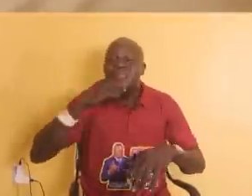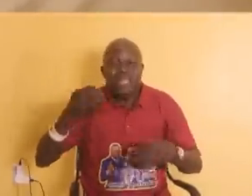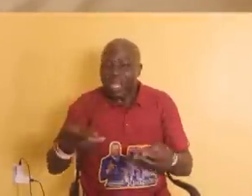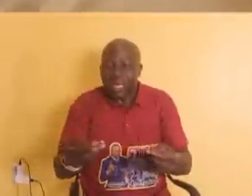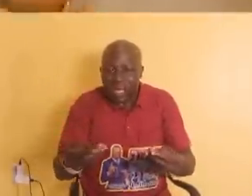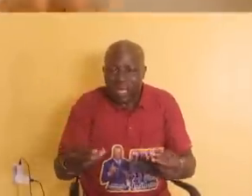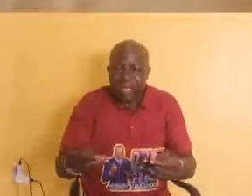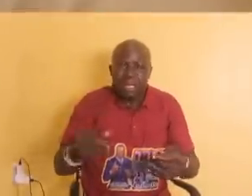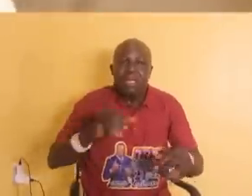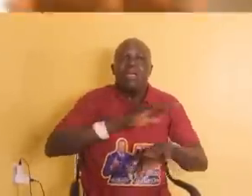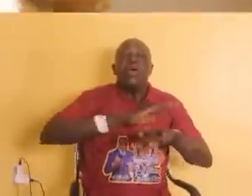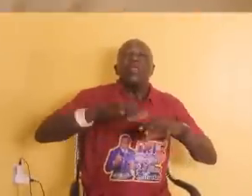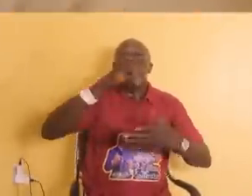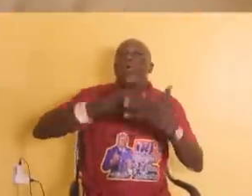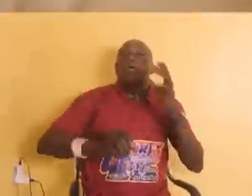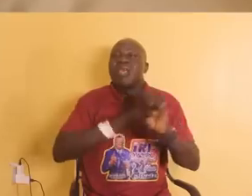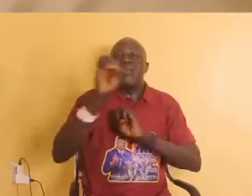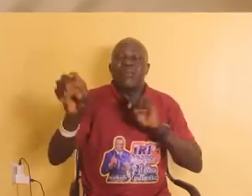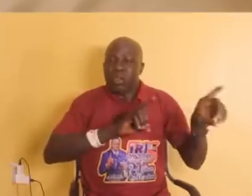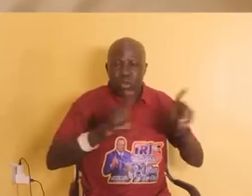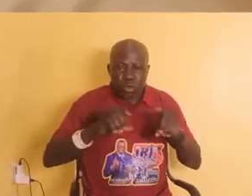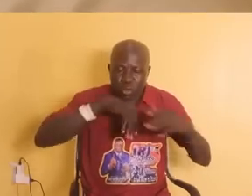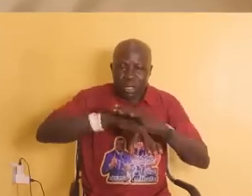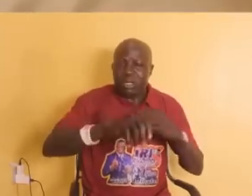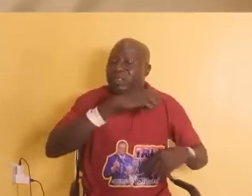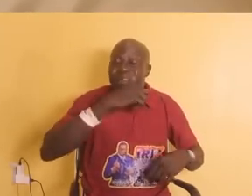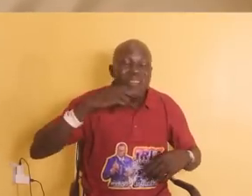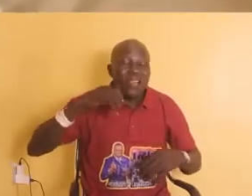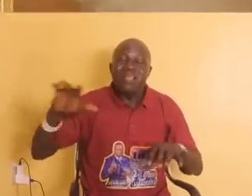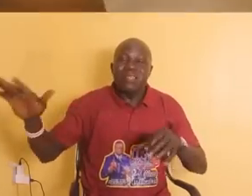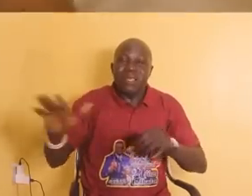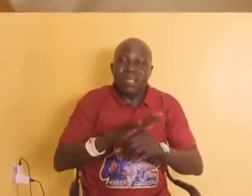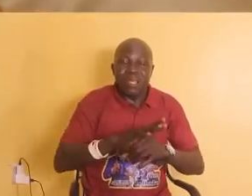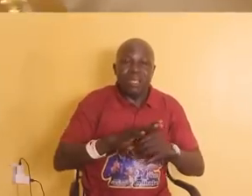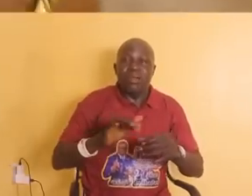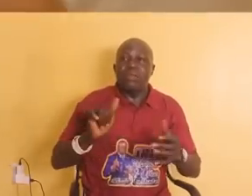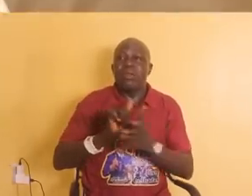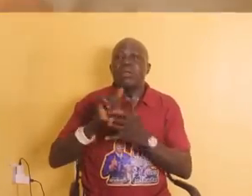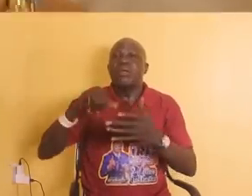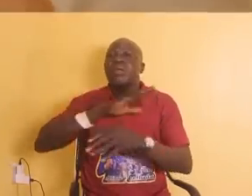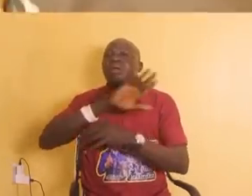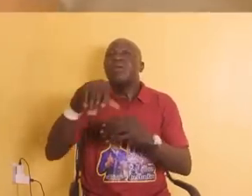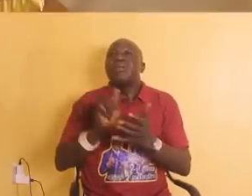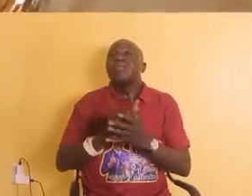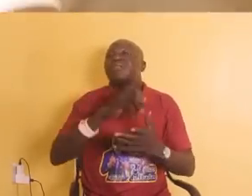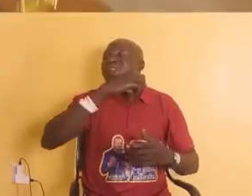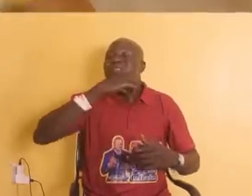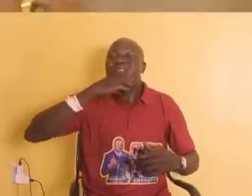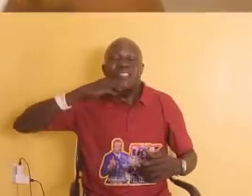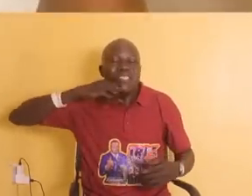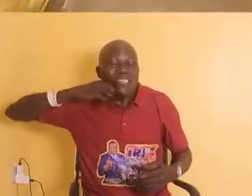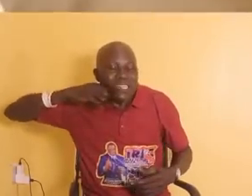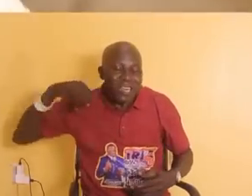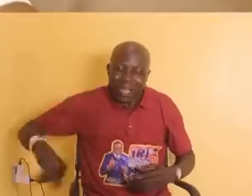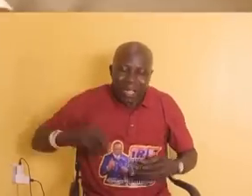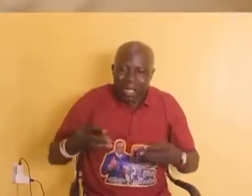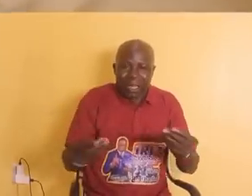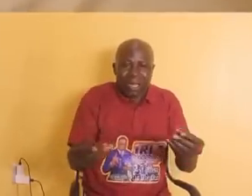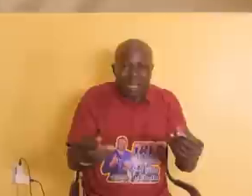out of desert. Eyi to se la sale to. Eyi to se la sale to. A lot of you been in desert. Asale o ki fun yan ni